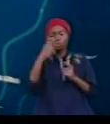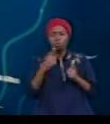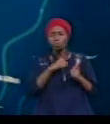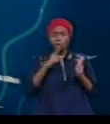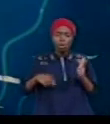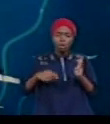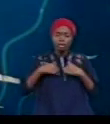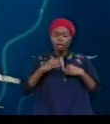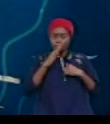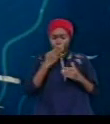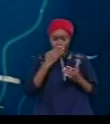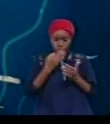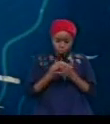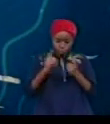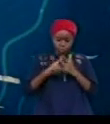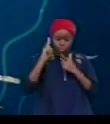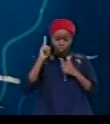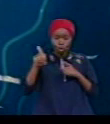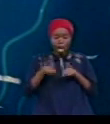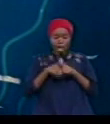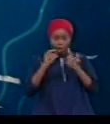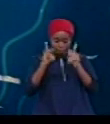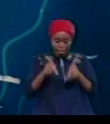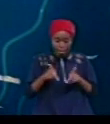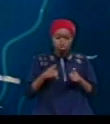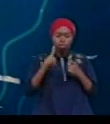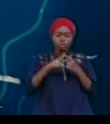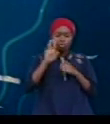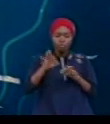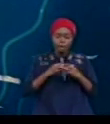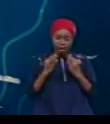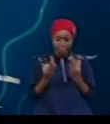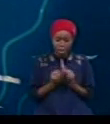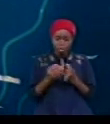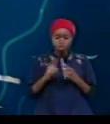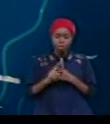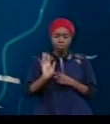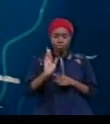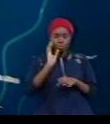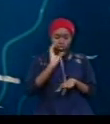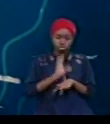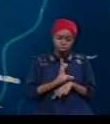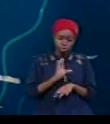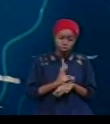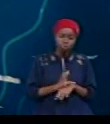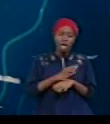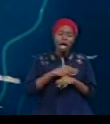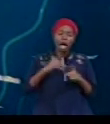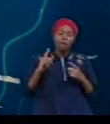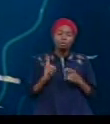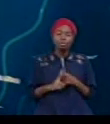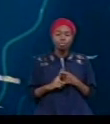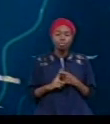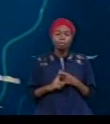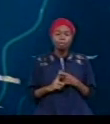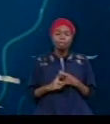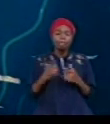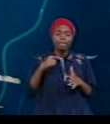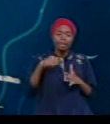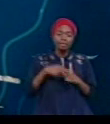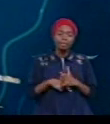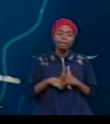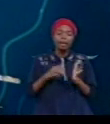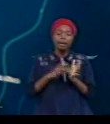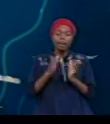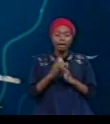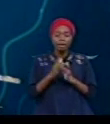individual. The Lord has been good to your family, to your church, and to the Deepak Crusade ministry all